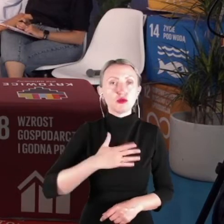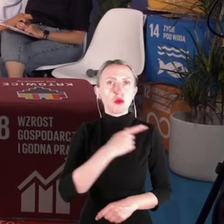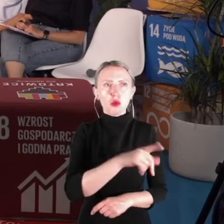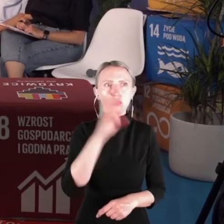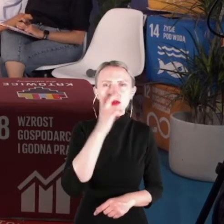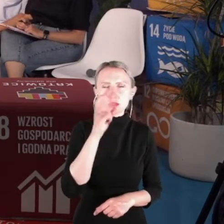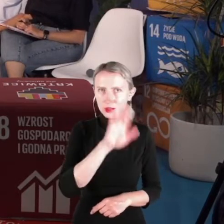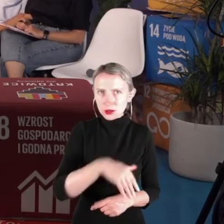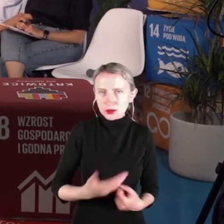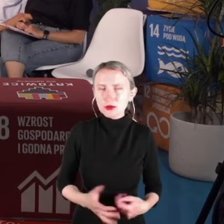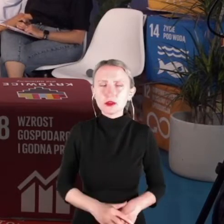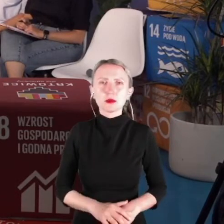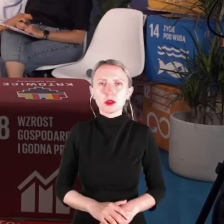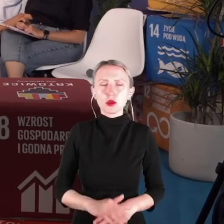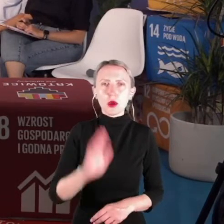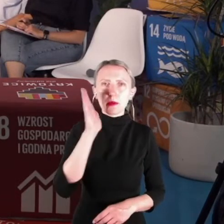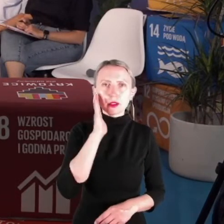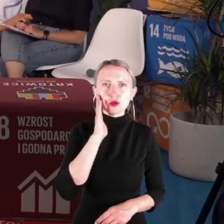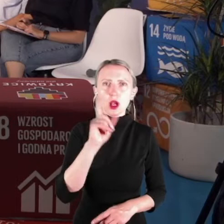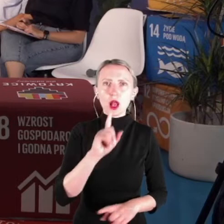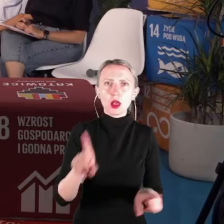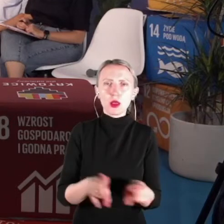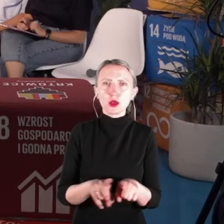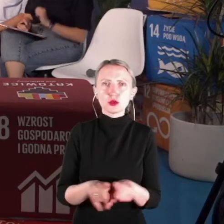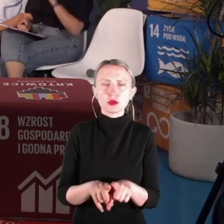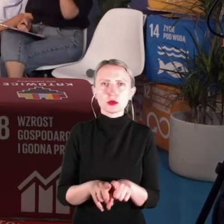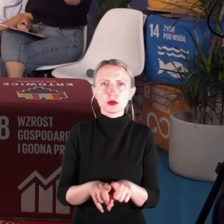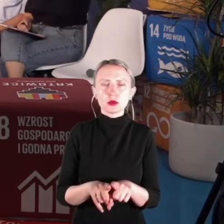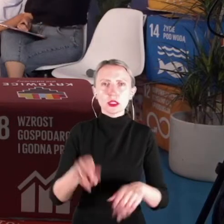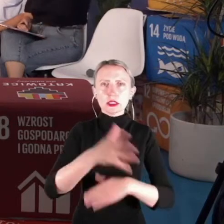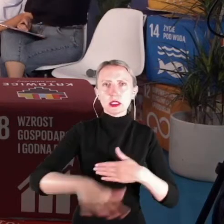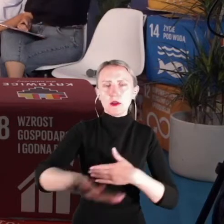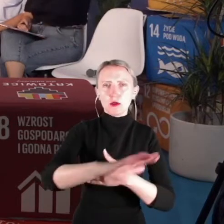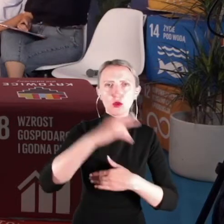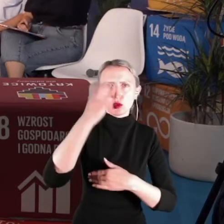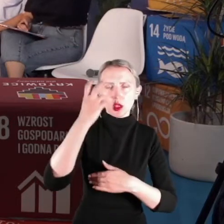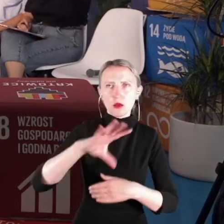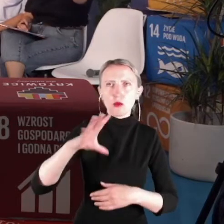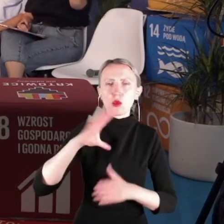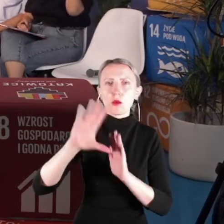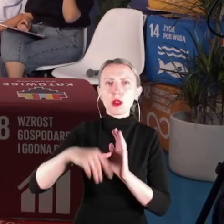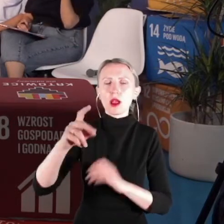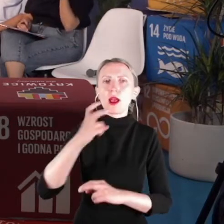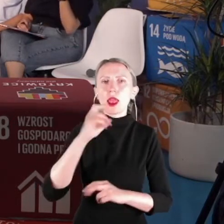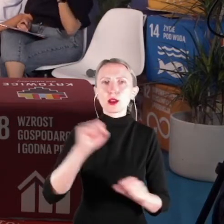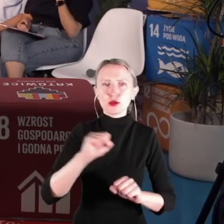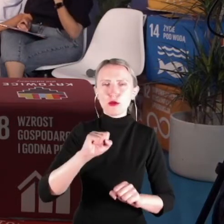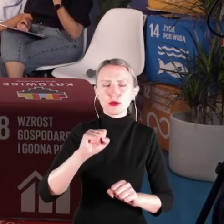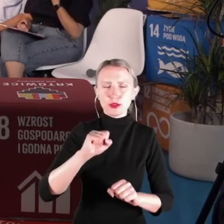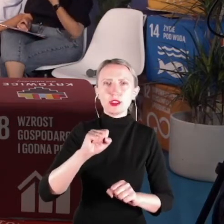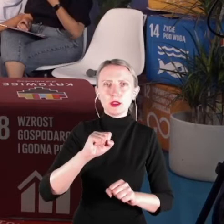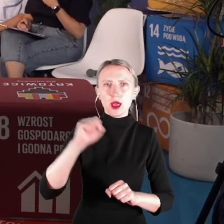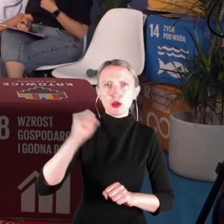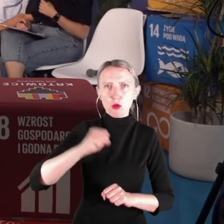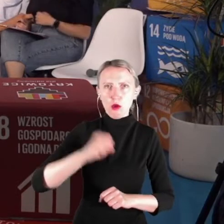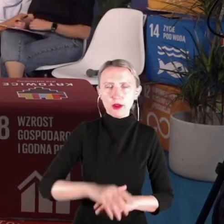from outside. I already mentioned that it's a nuclear town. I think also today at most of the urbanist events you see